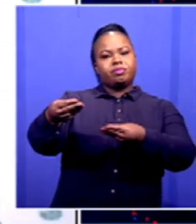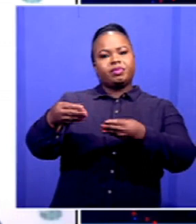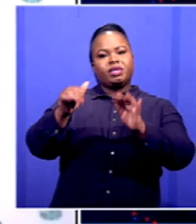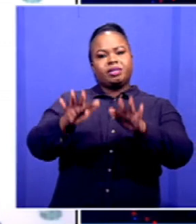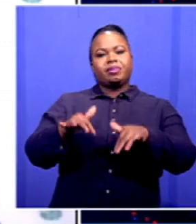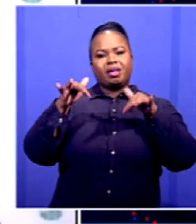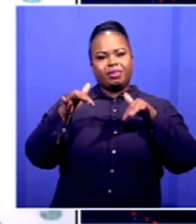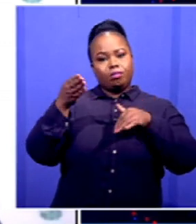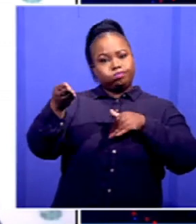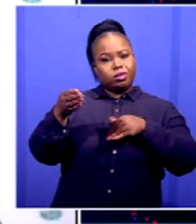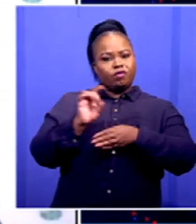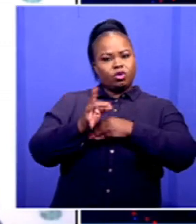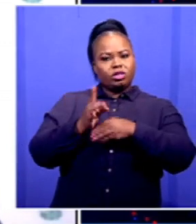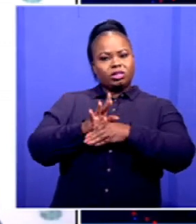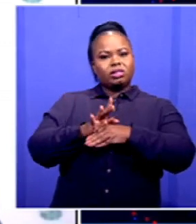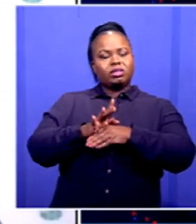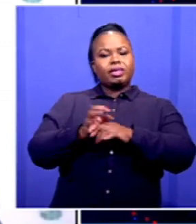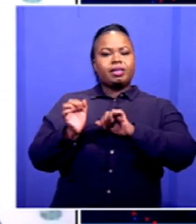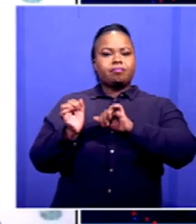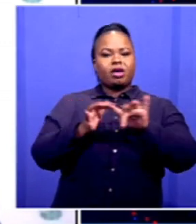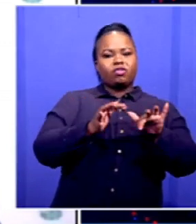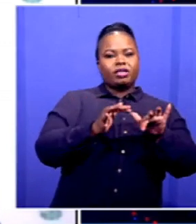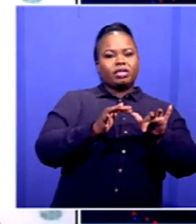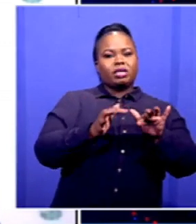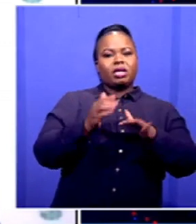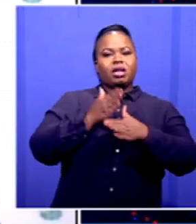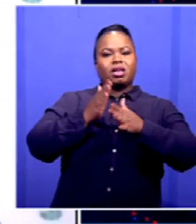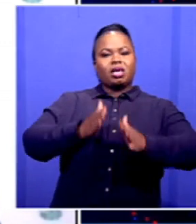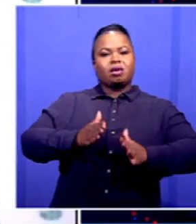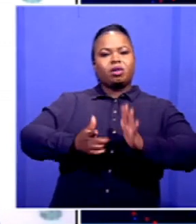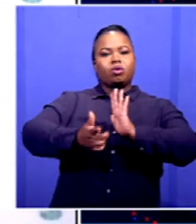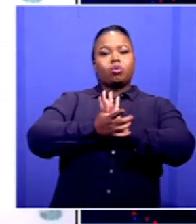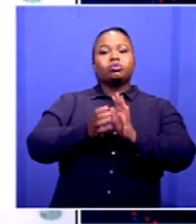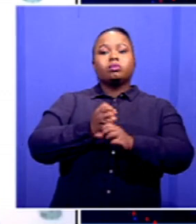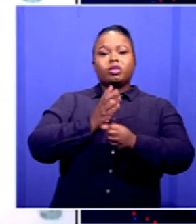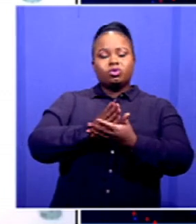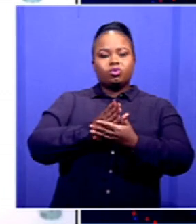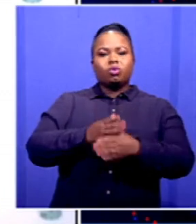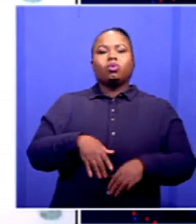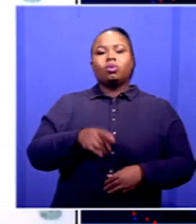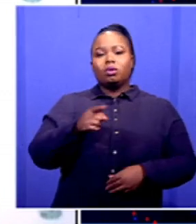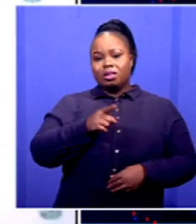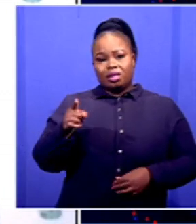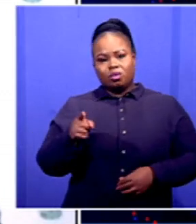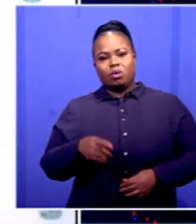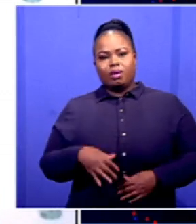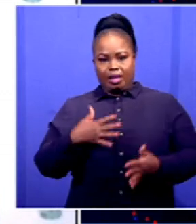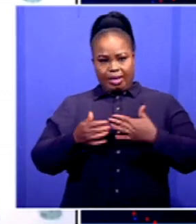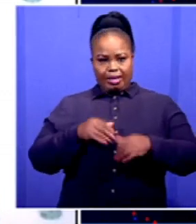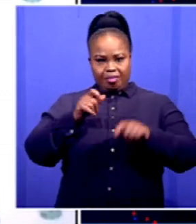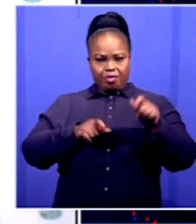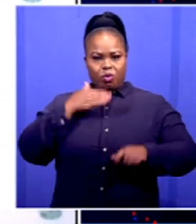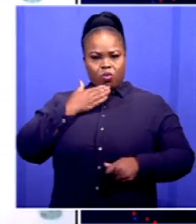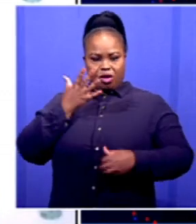for consultation, the migratory labour laws that are going to ensure that, the labour laws that are going to ensure that who has got a